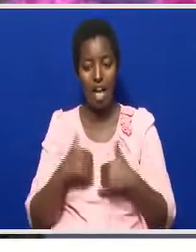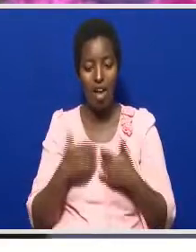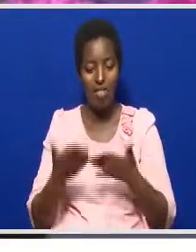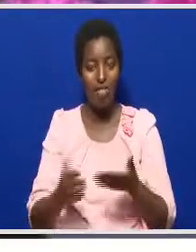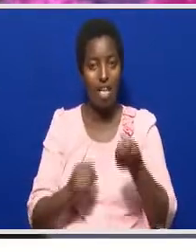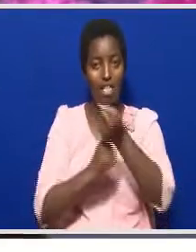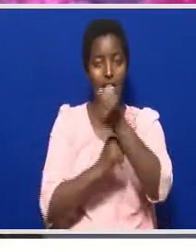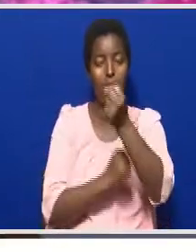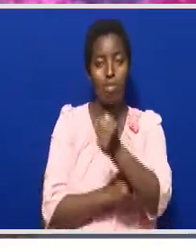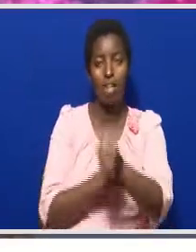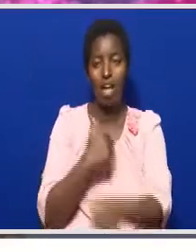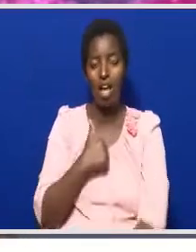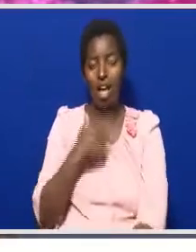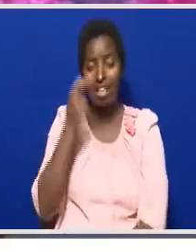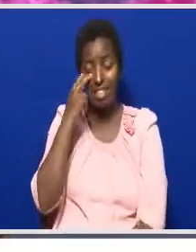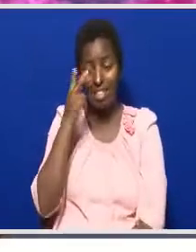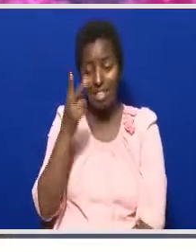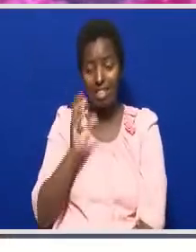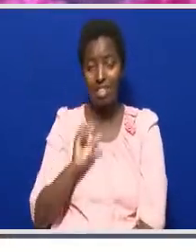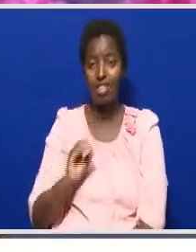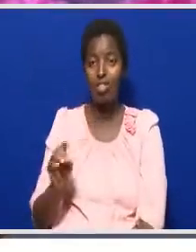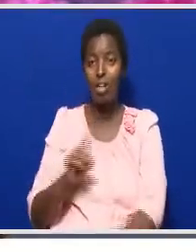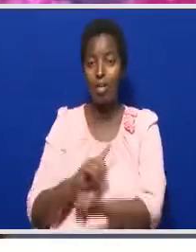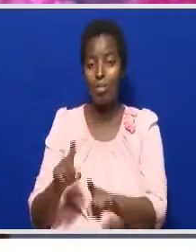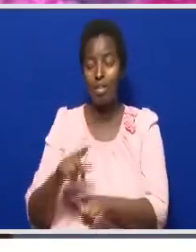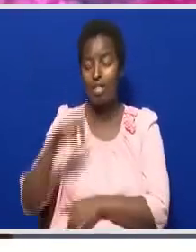hapa haoni, lakini mimi